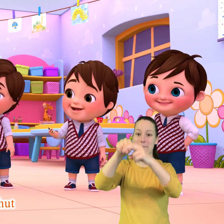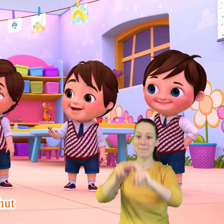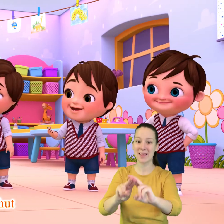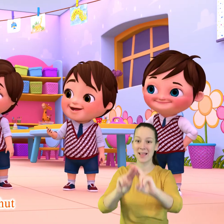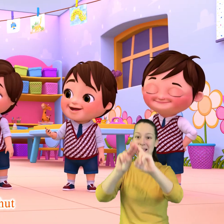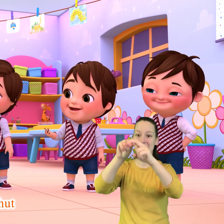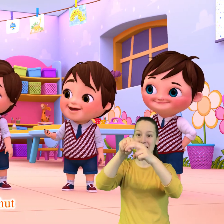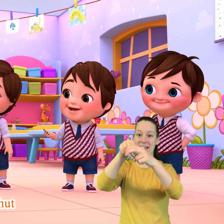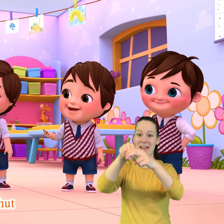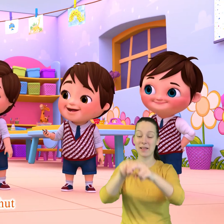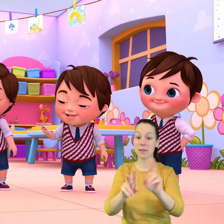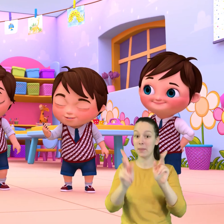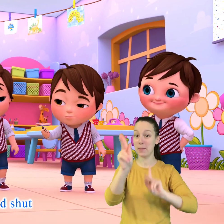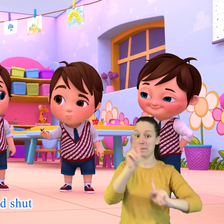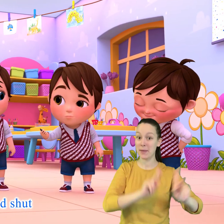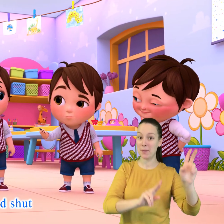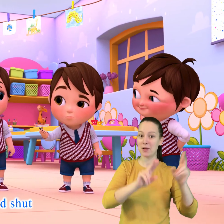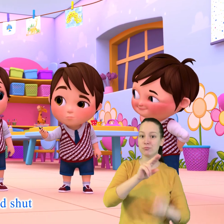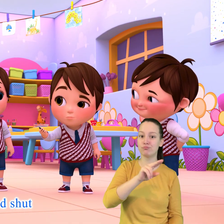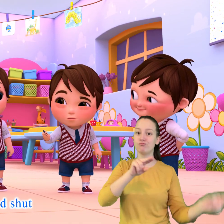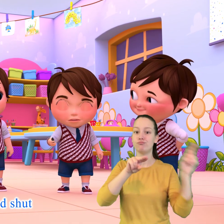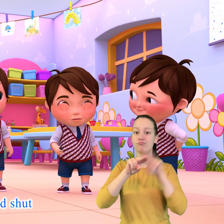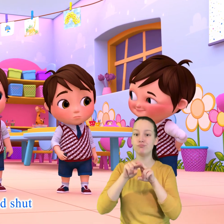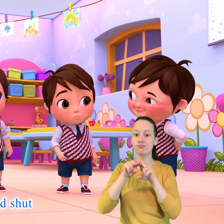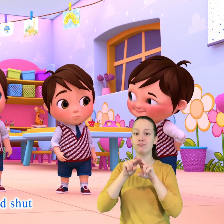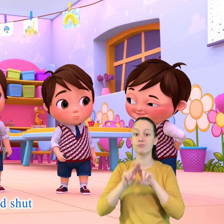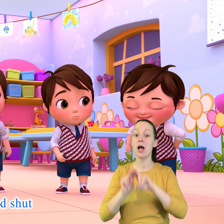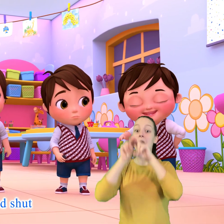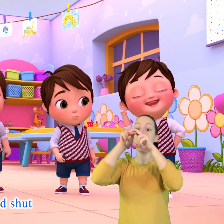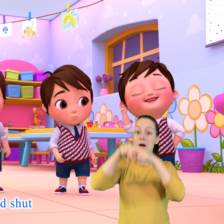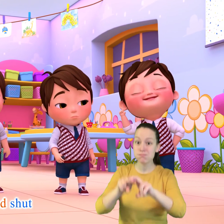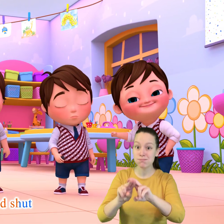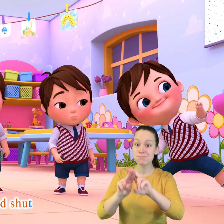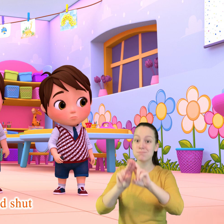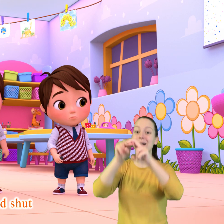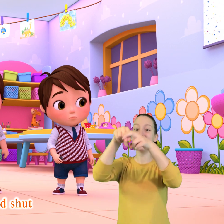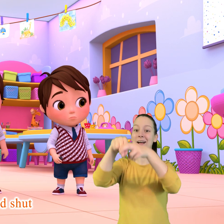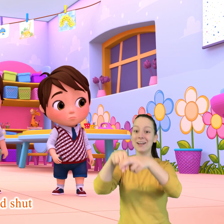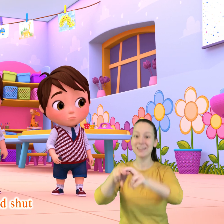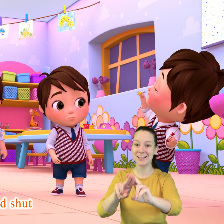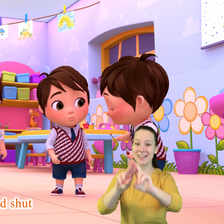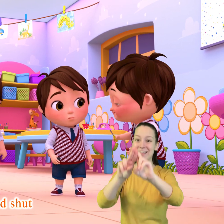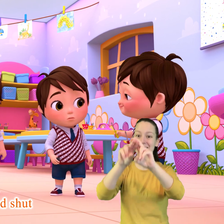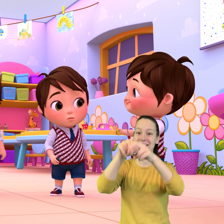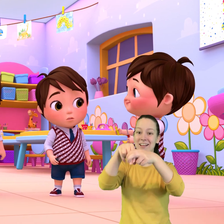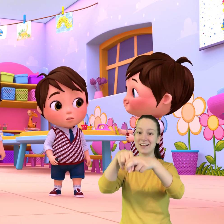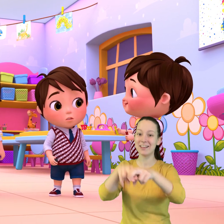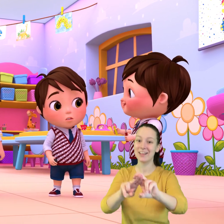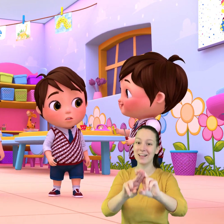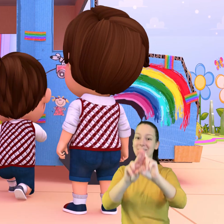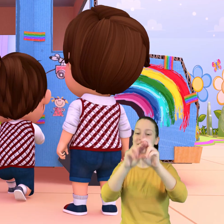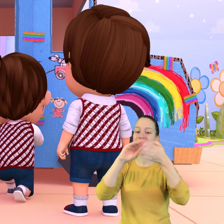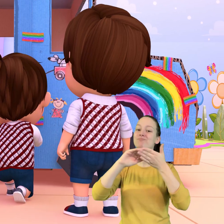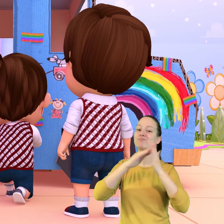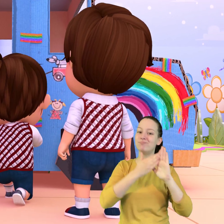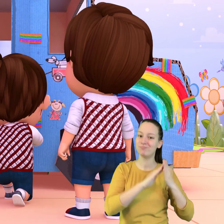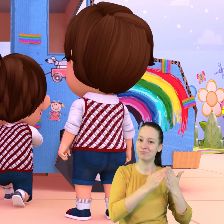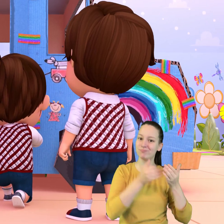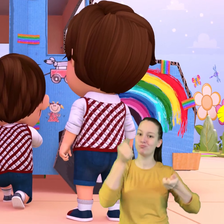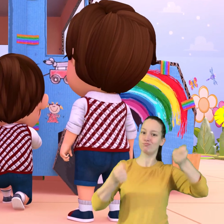open and shut the doors on the bus go open and shut